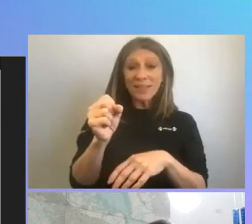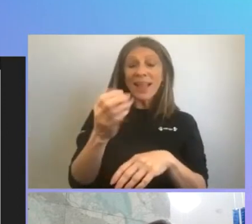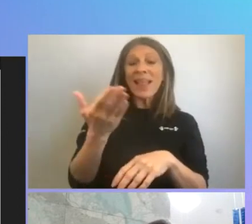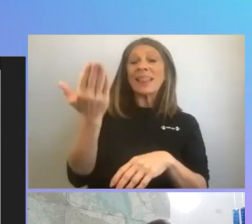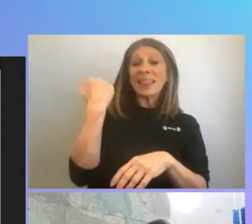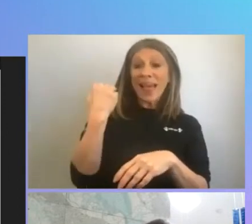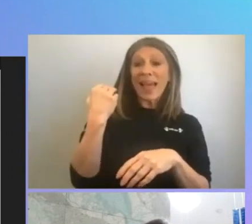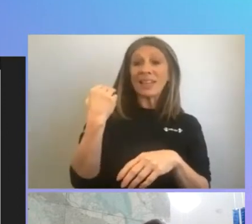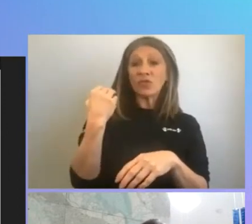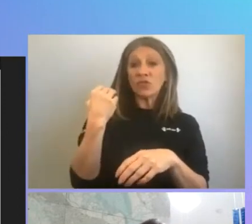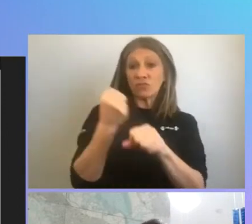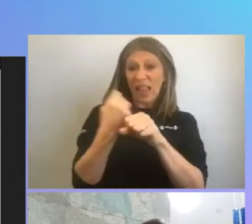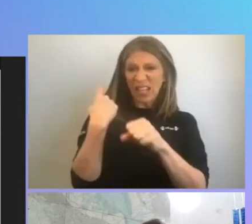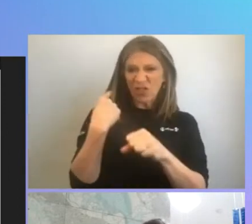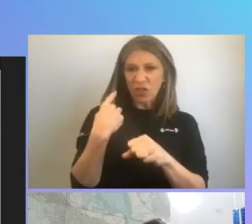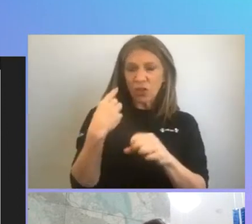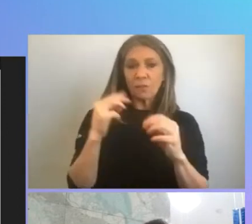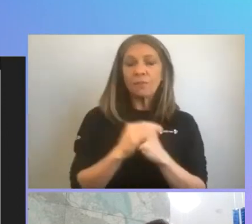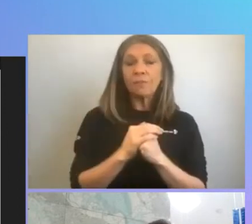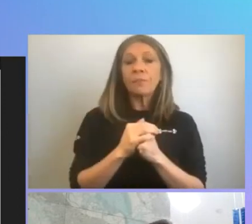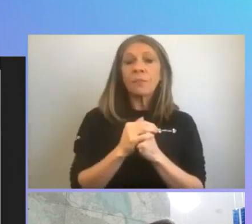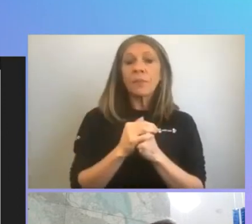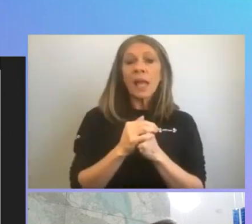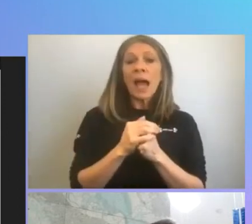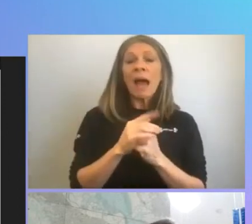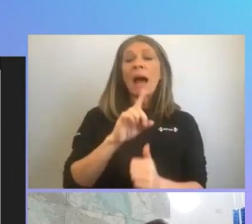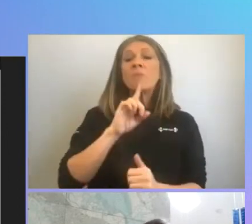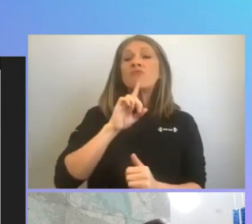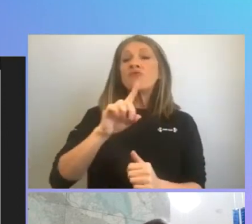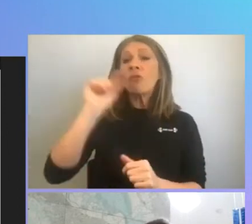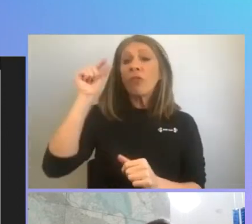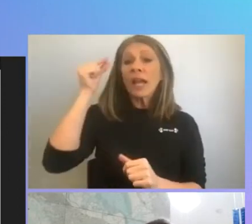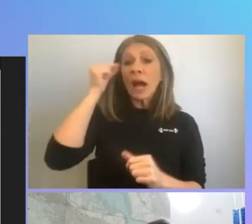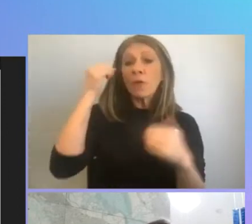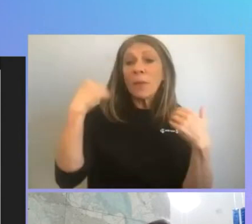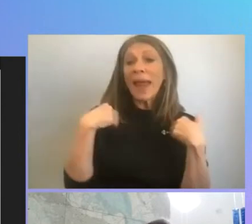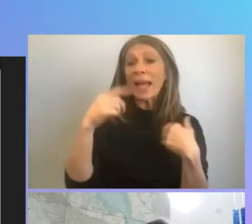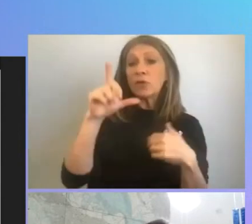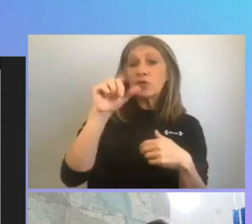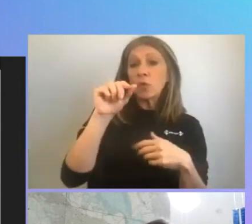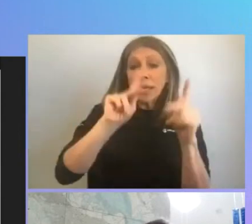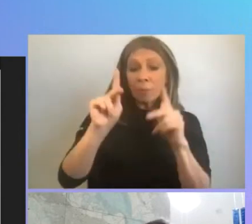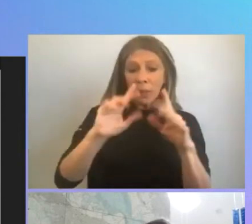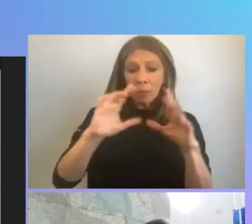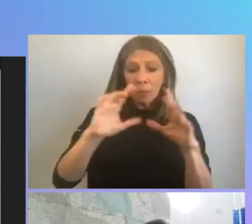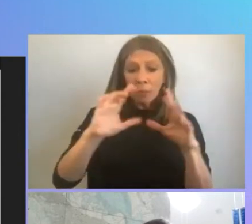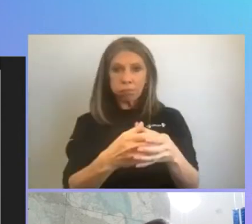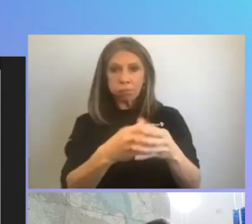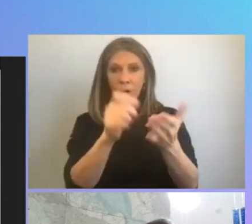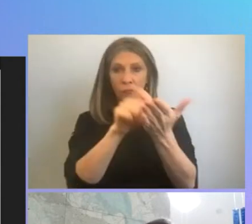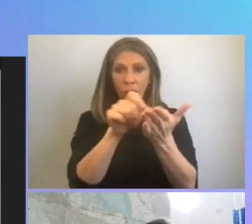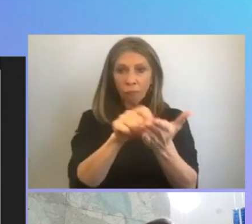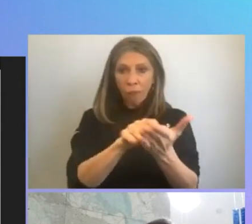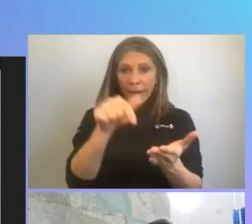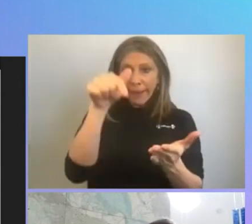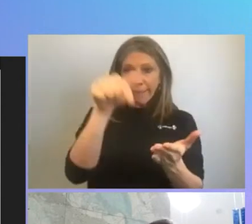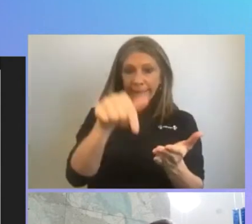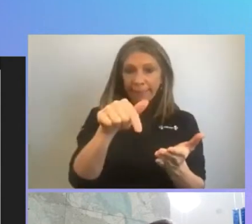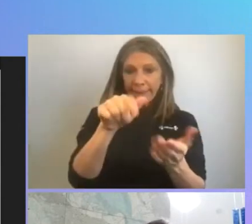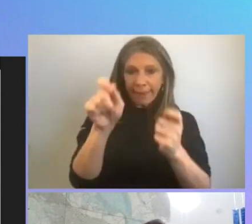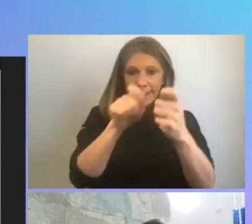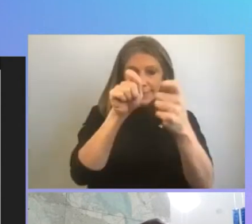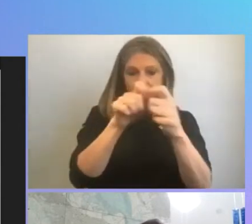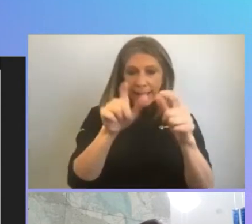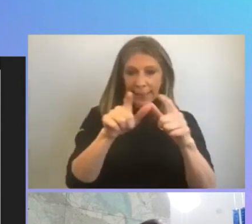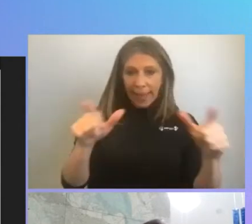winter. And I'm sure the government had 20 people in a room writing the exact language